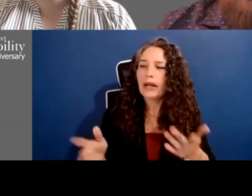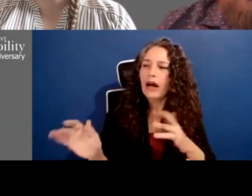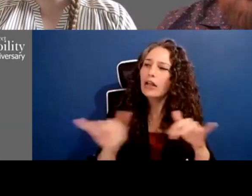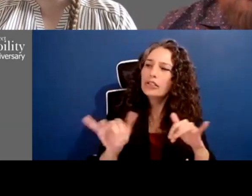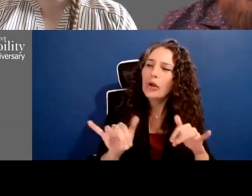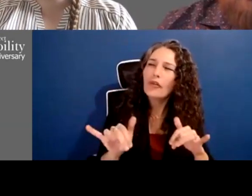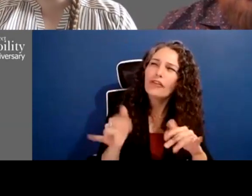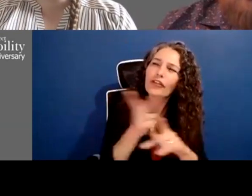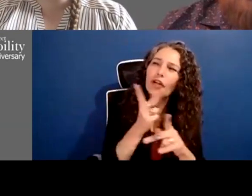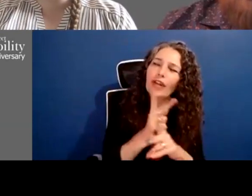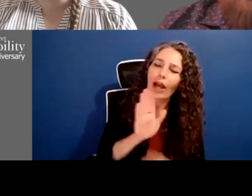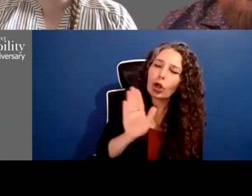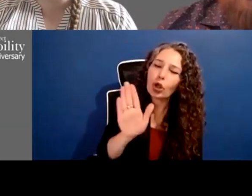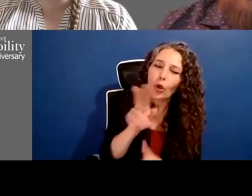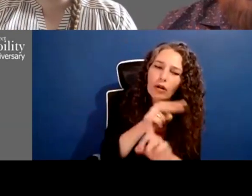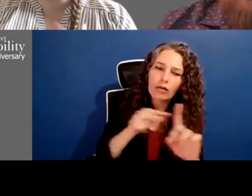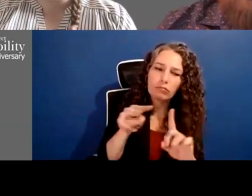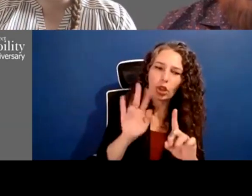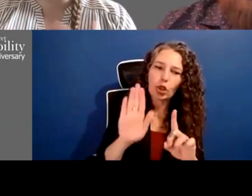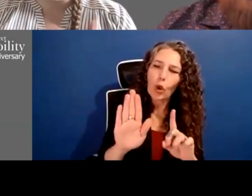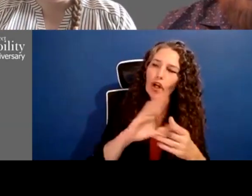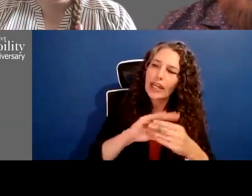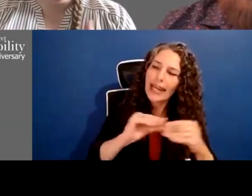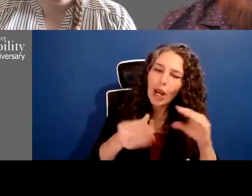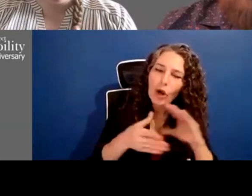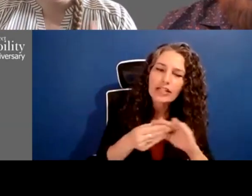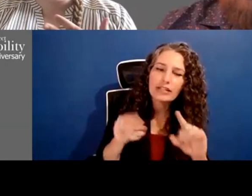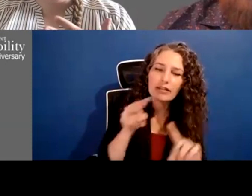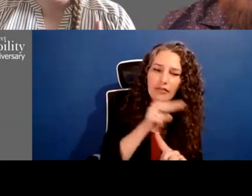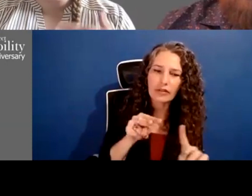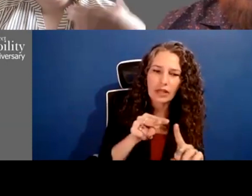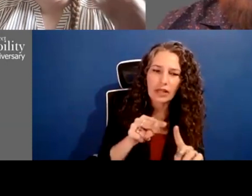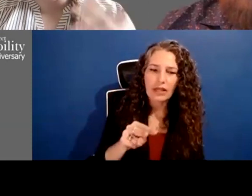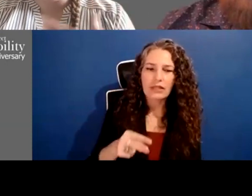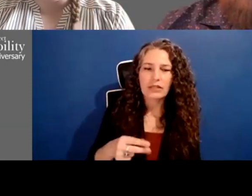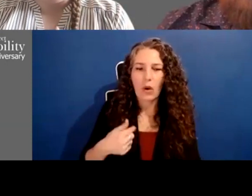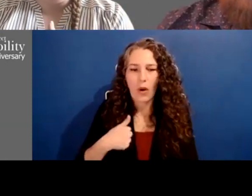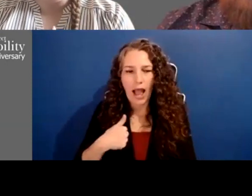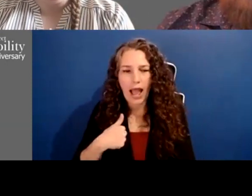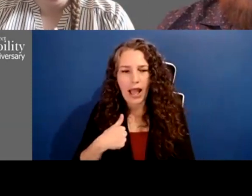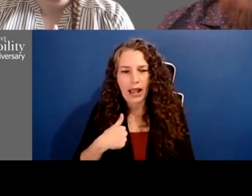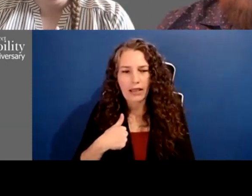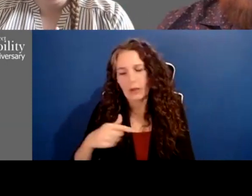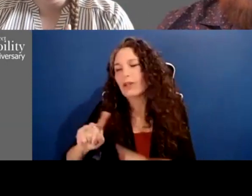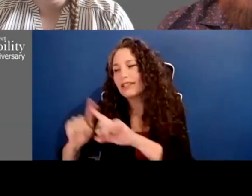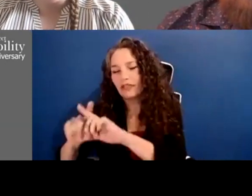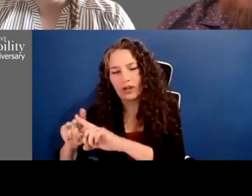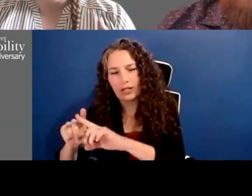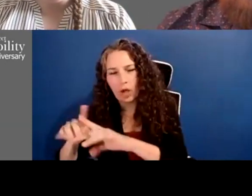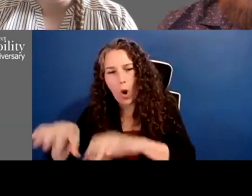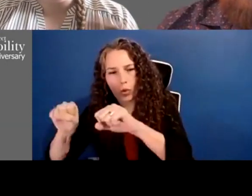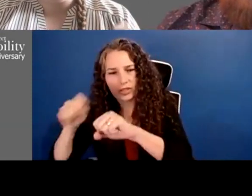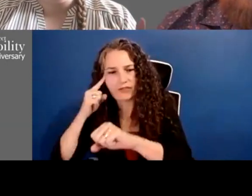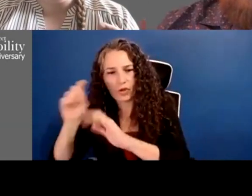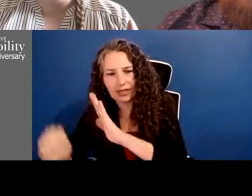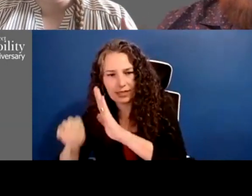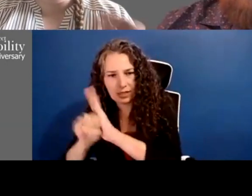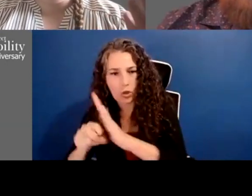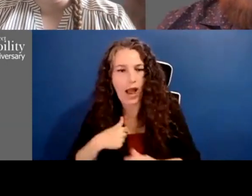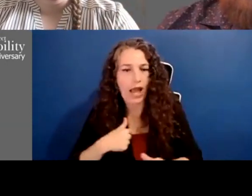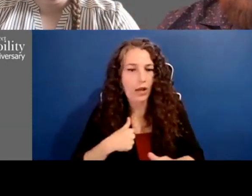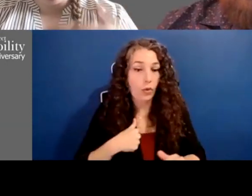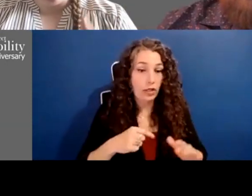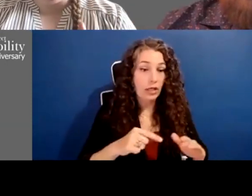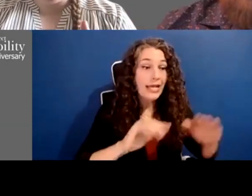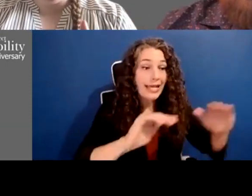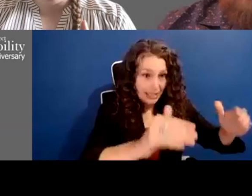I would do, the season producer is the host for the season. So I would do the intro and outro to the episode, but the historian